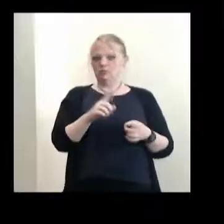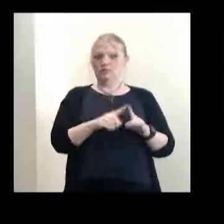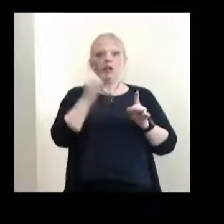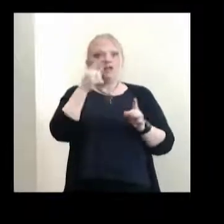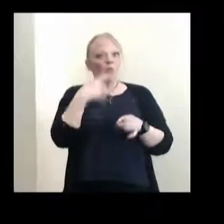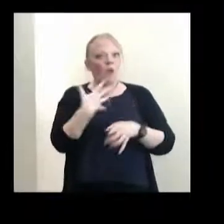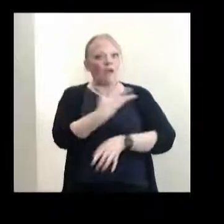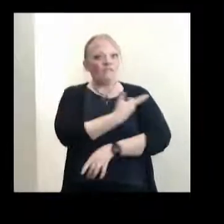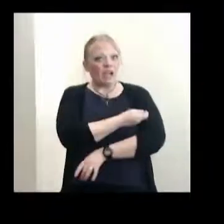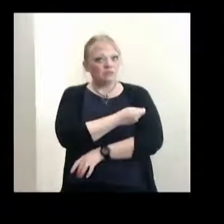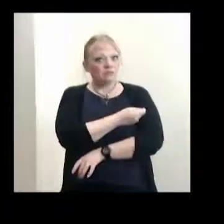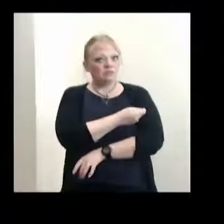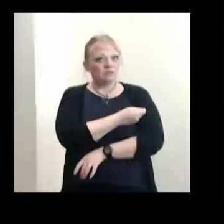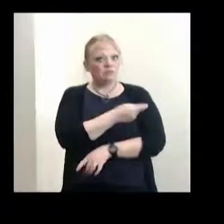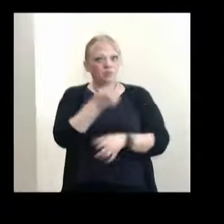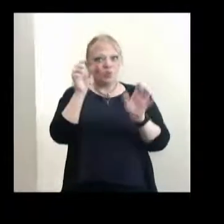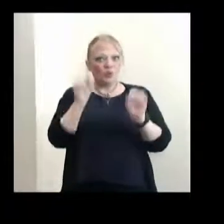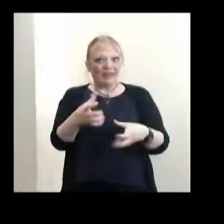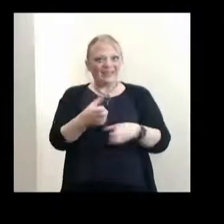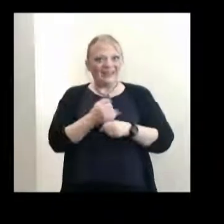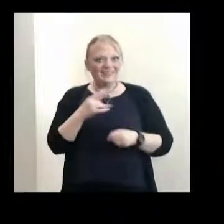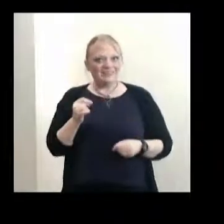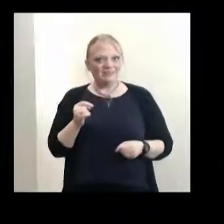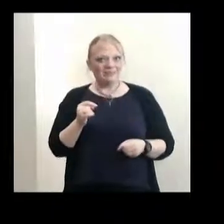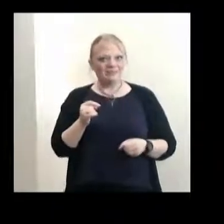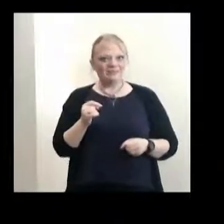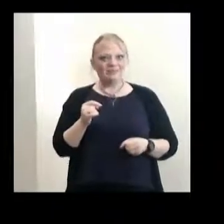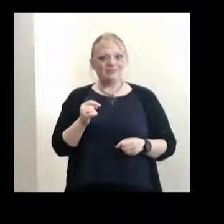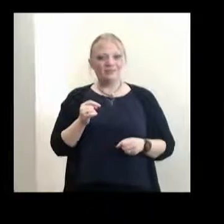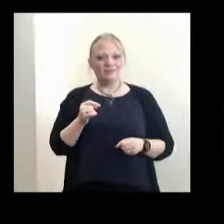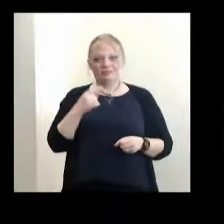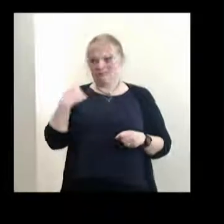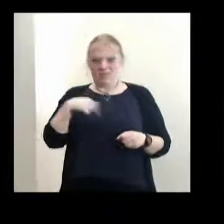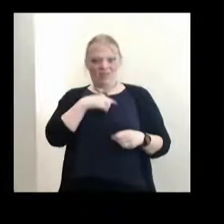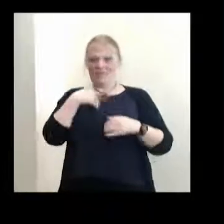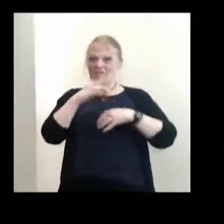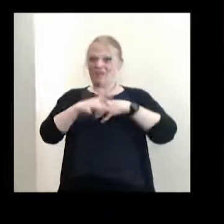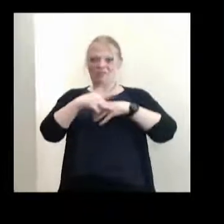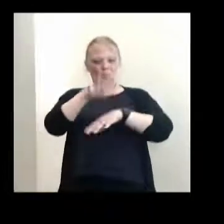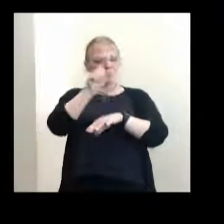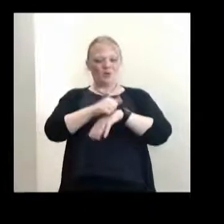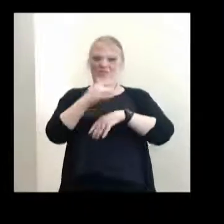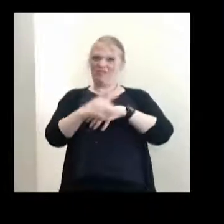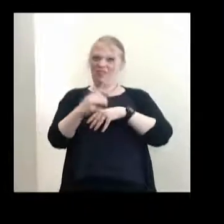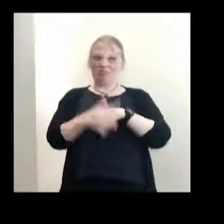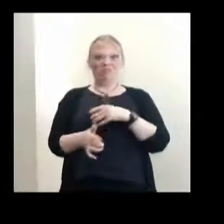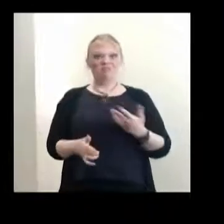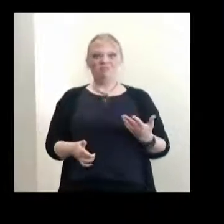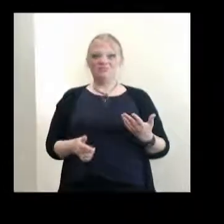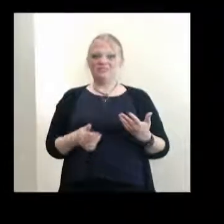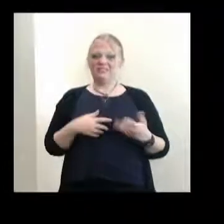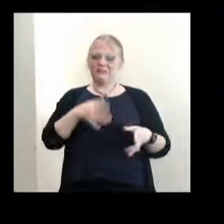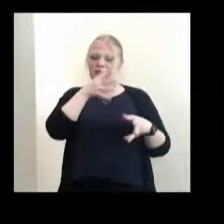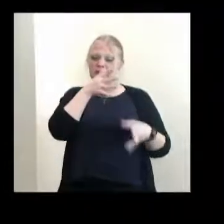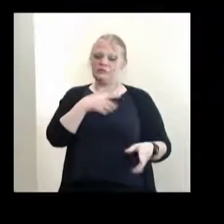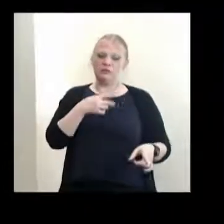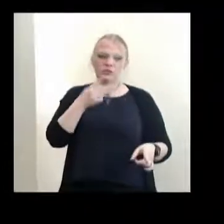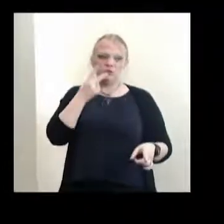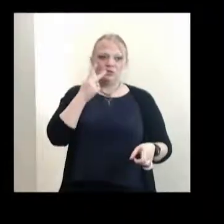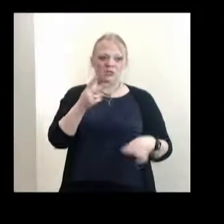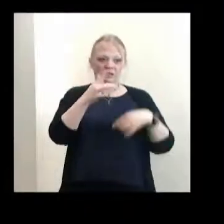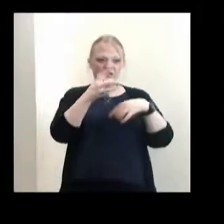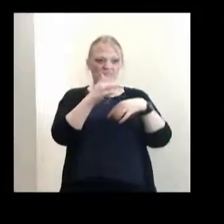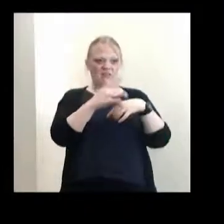vaccine dose, you can get it. The doses are available, the appointments are available, and I hate seeing